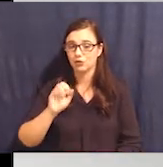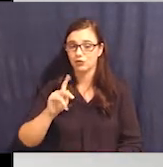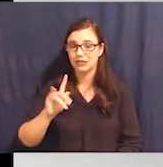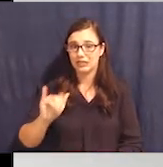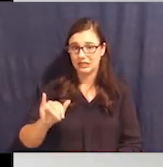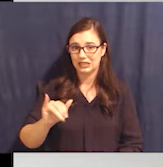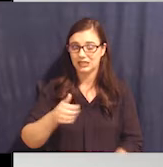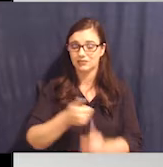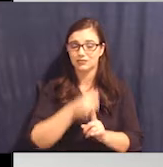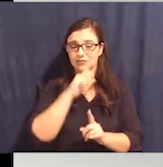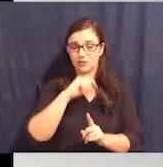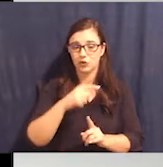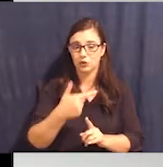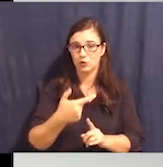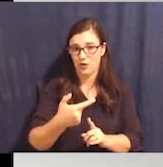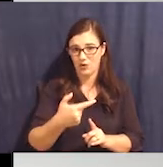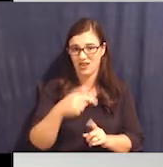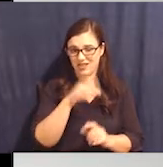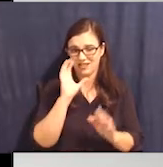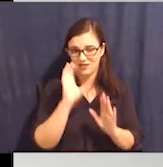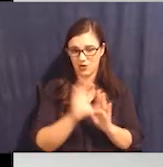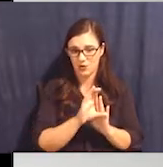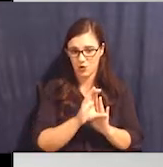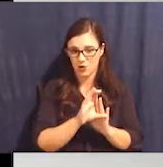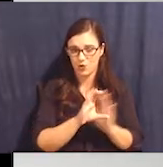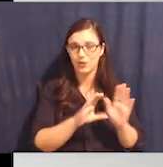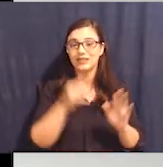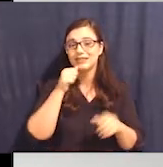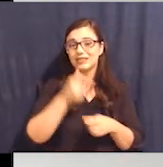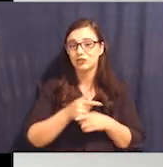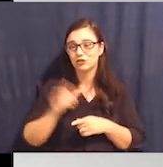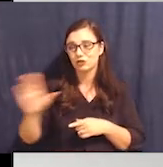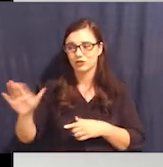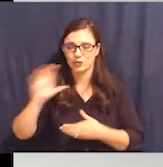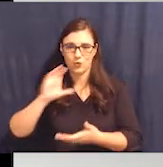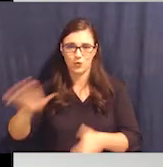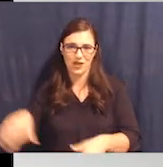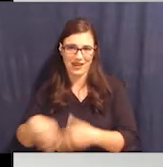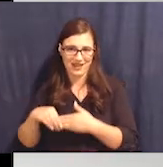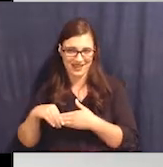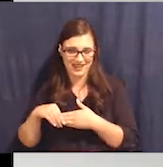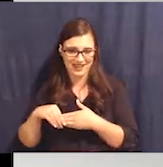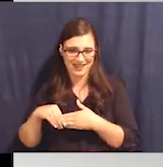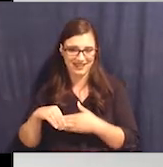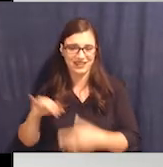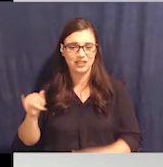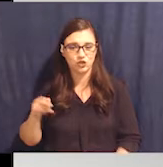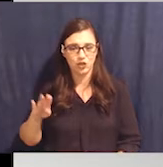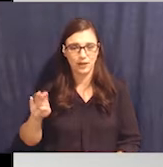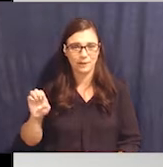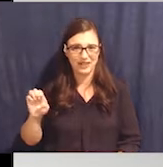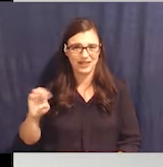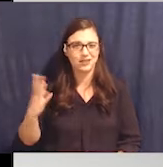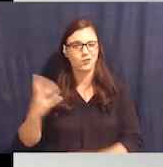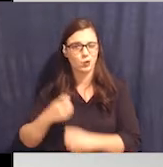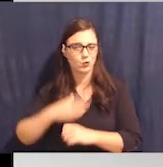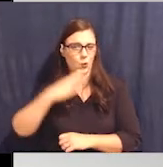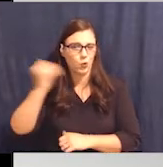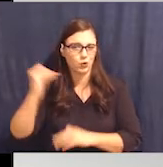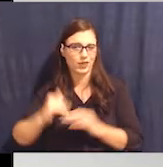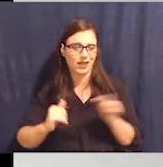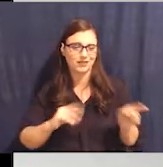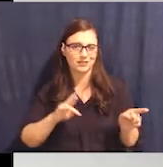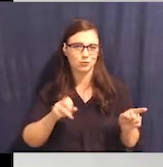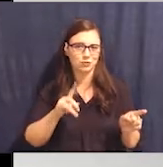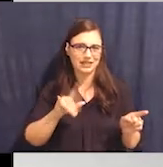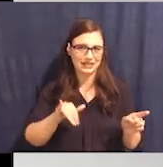Ricky is 21 in this photo at his sister's wedding. Jamie was 4 years